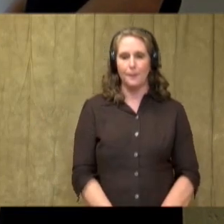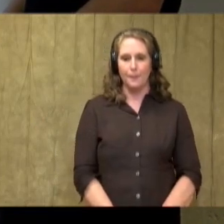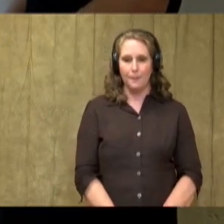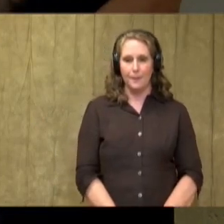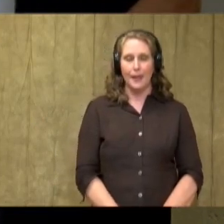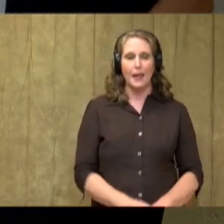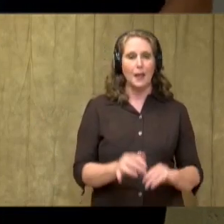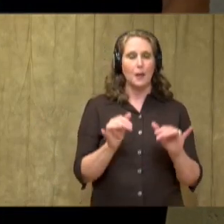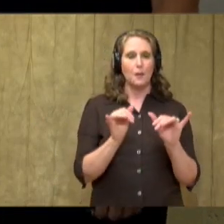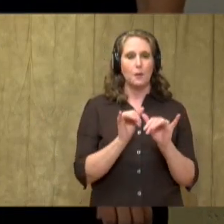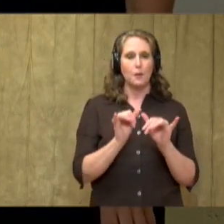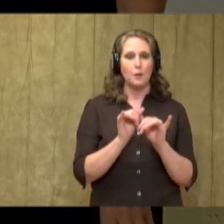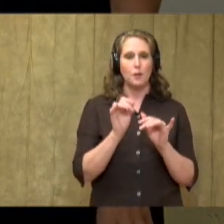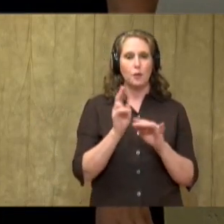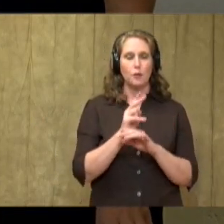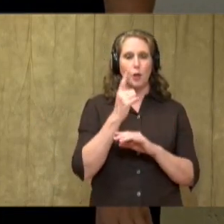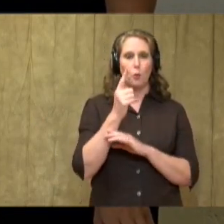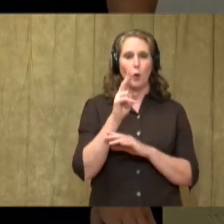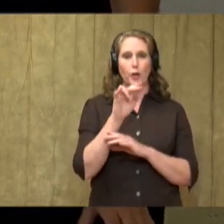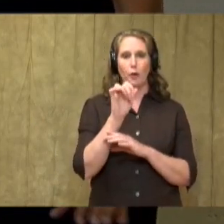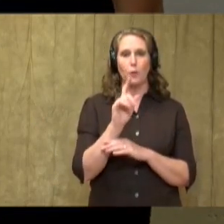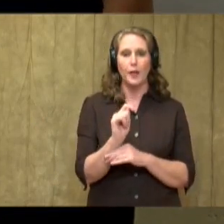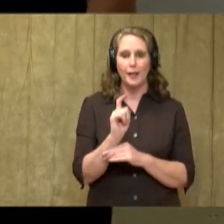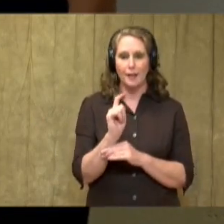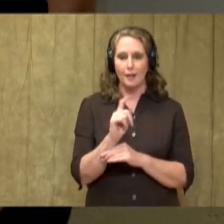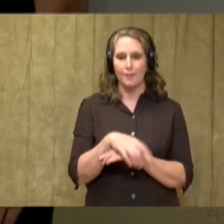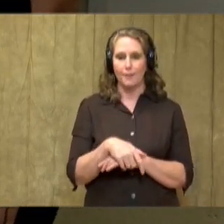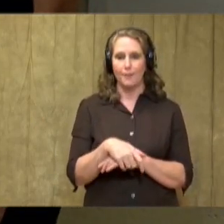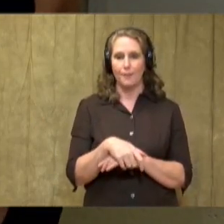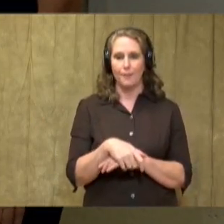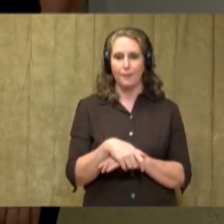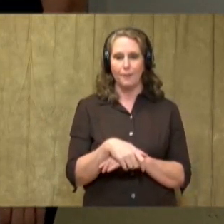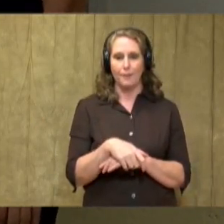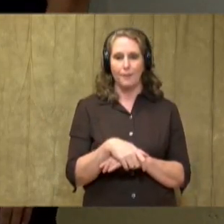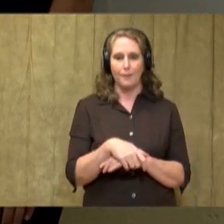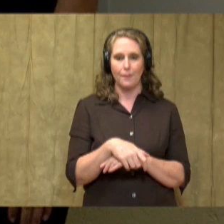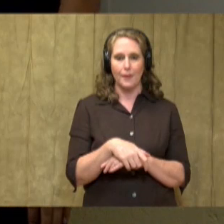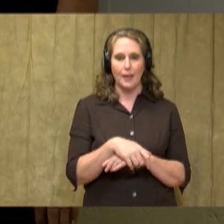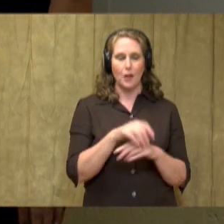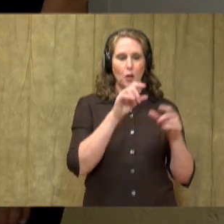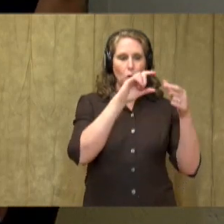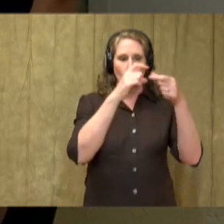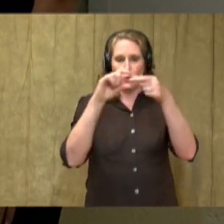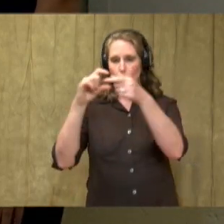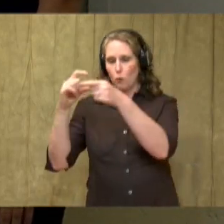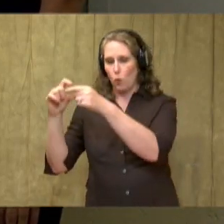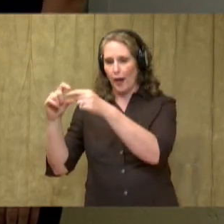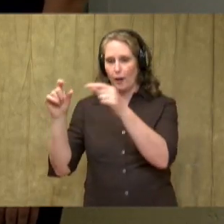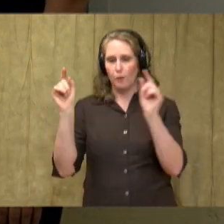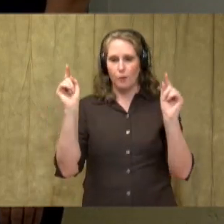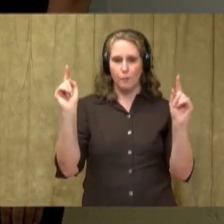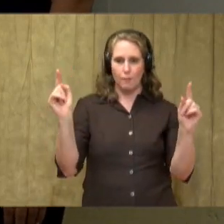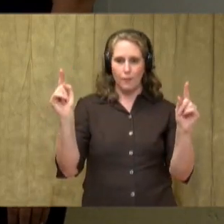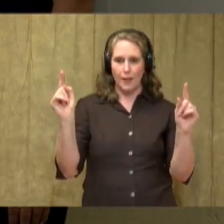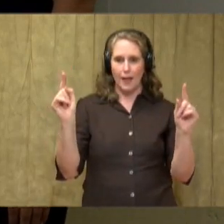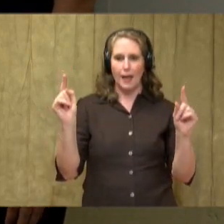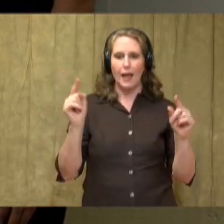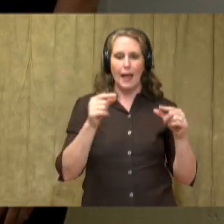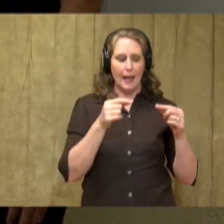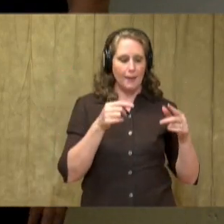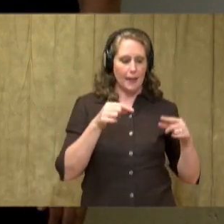you can measure it by 1 unit. The squares stand for a unit, and the paper clips stand for a